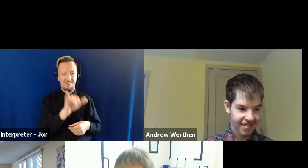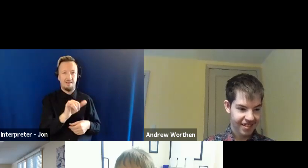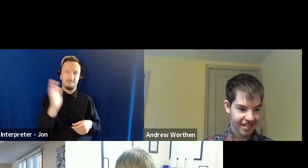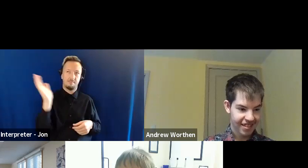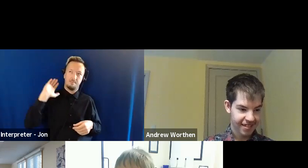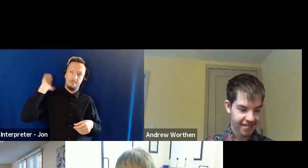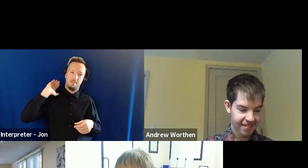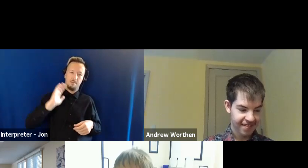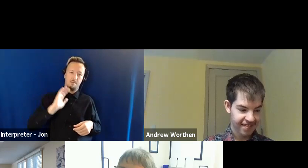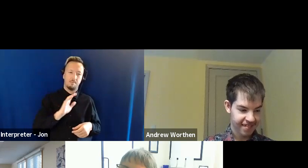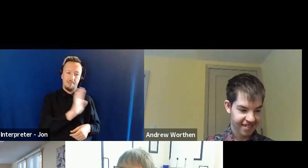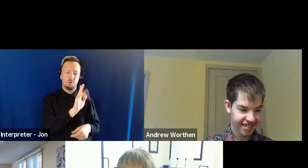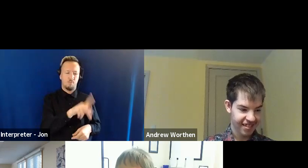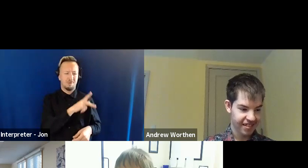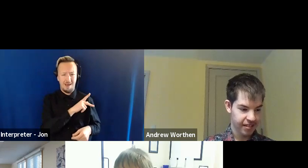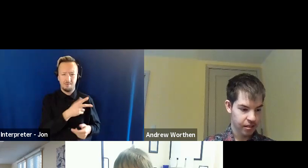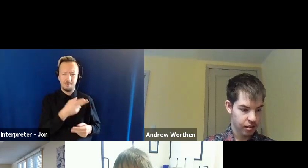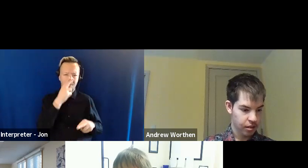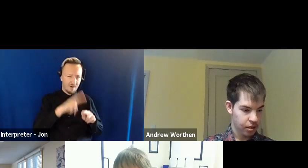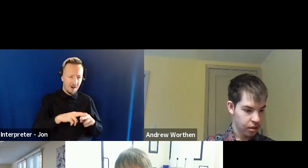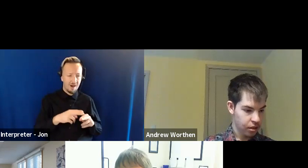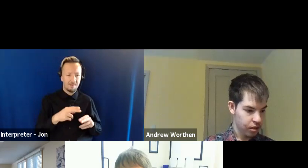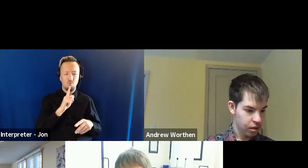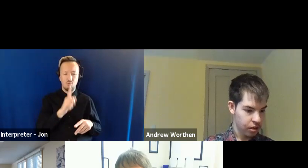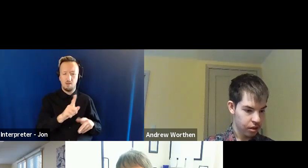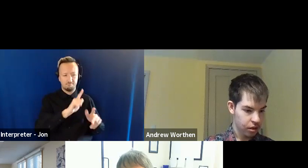so much fun and laid the groundwork for all of us.